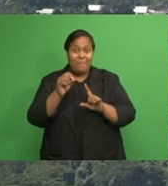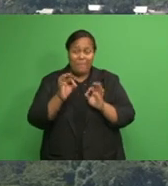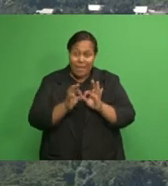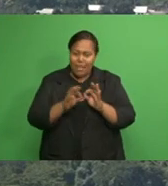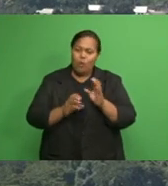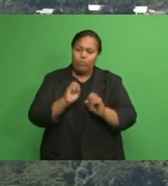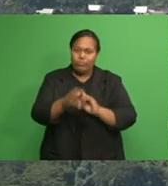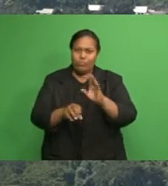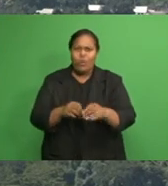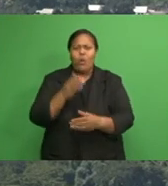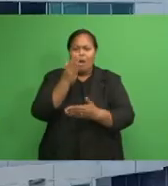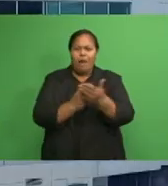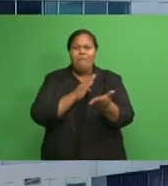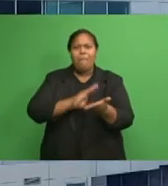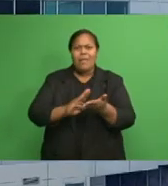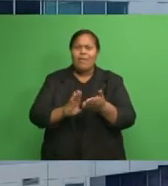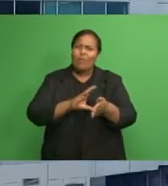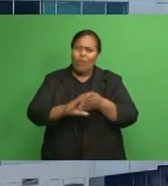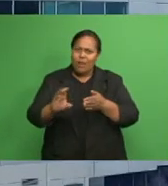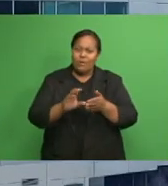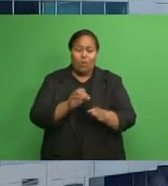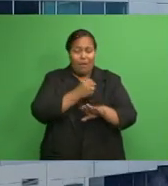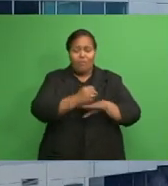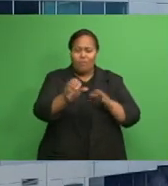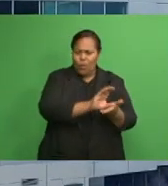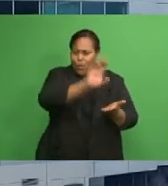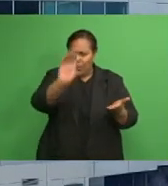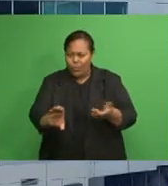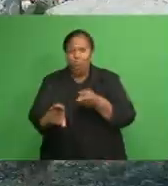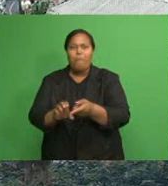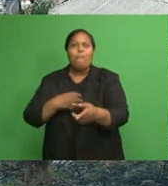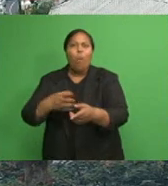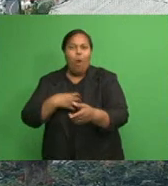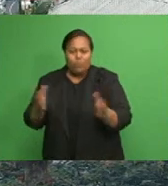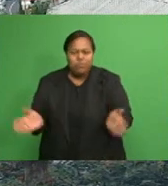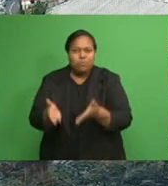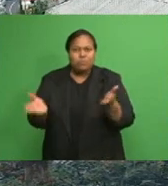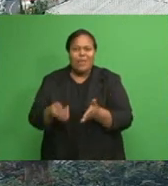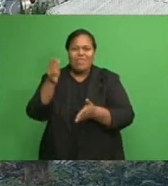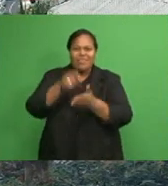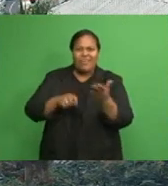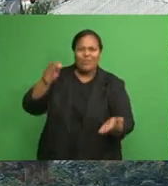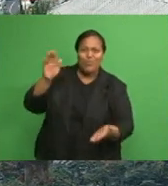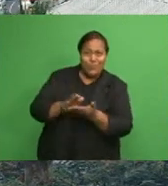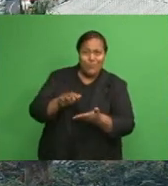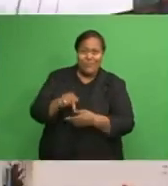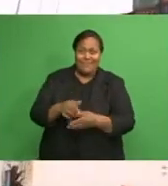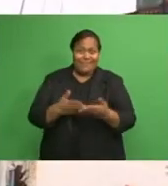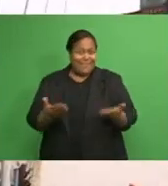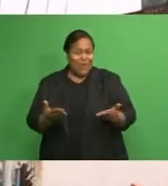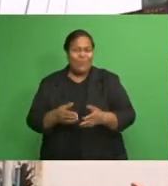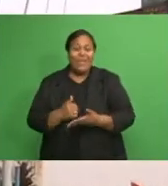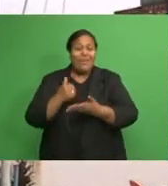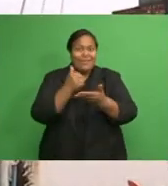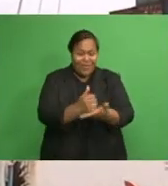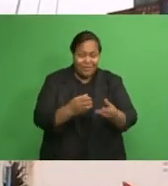$500 million, and the government is adding more by stimulating the economy with tax reductions, assistance to